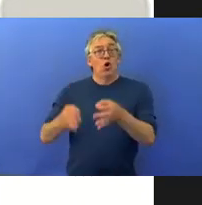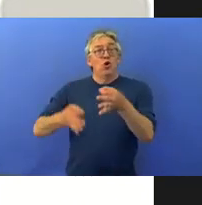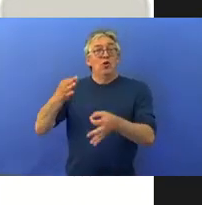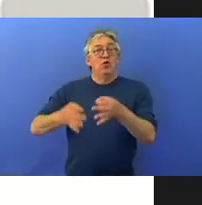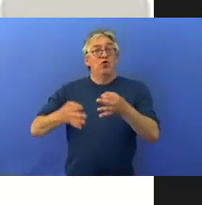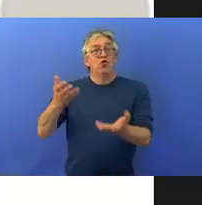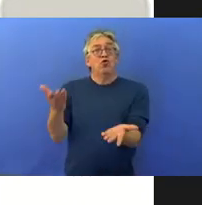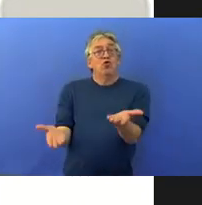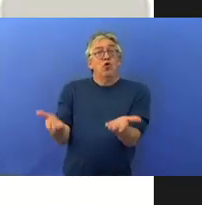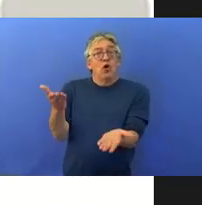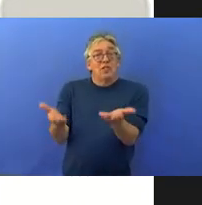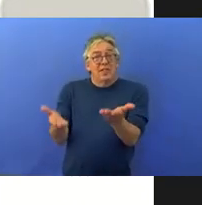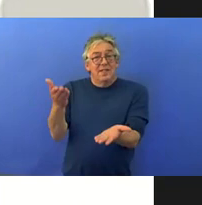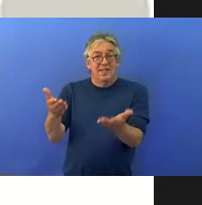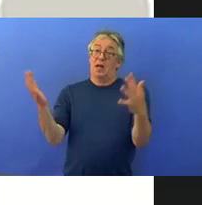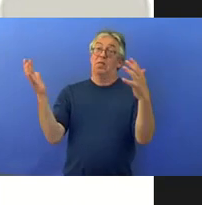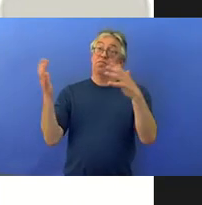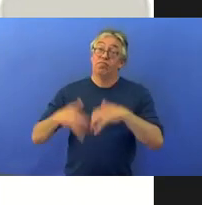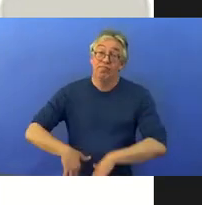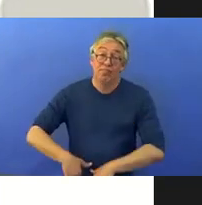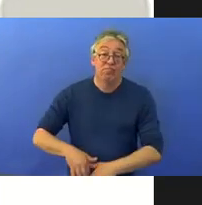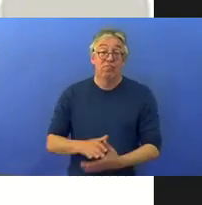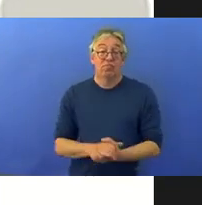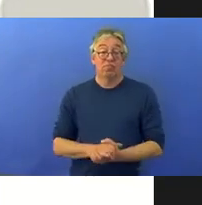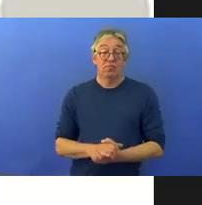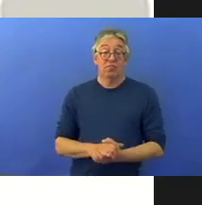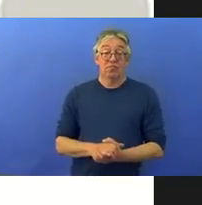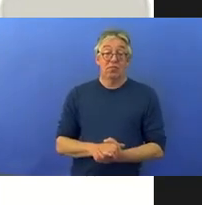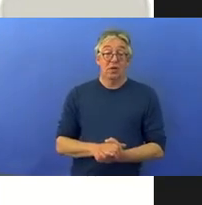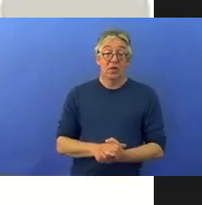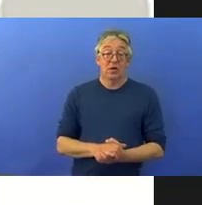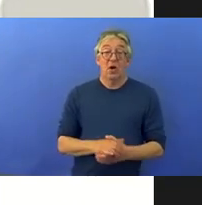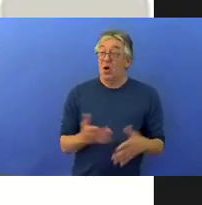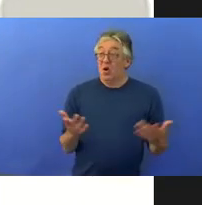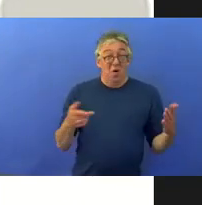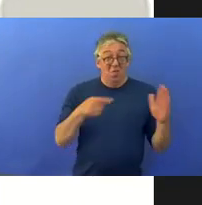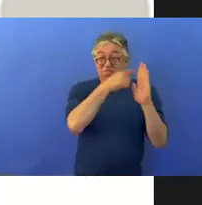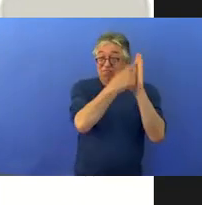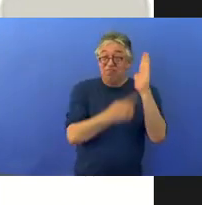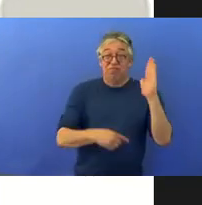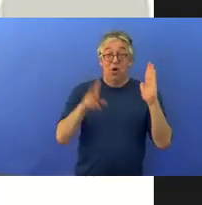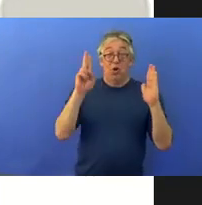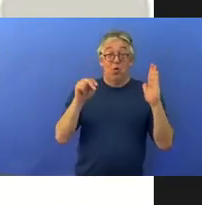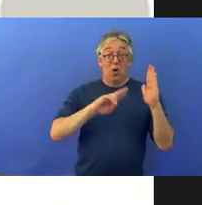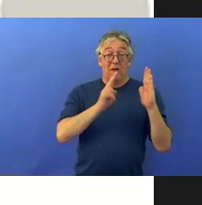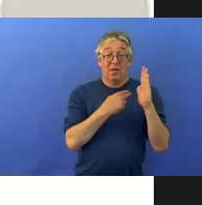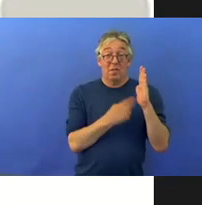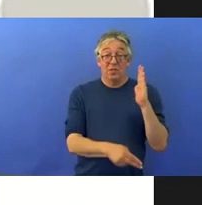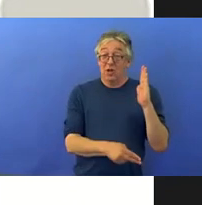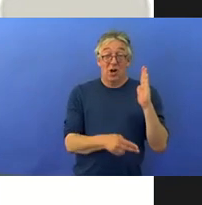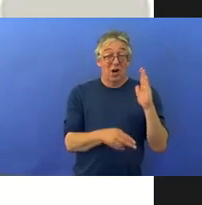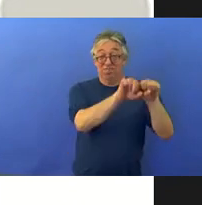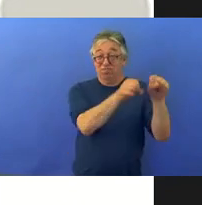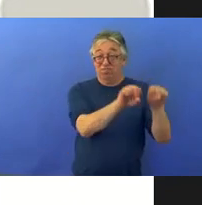are aware of, violation of many articles of the Convention. As indicated in Article